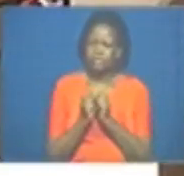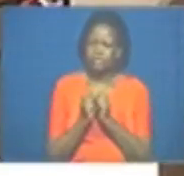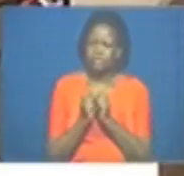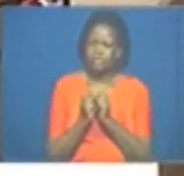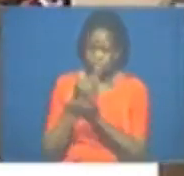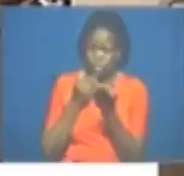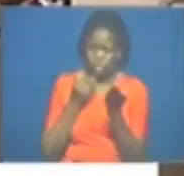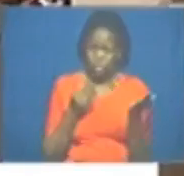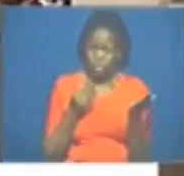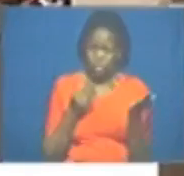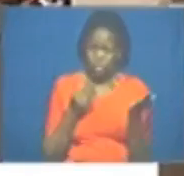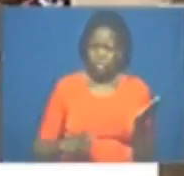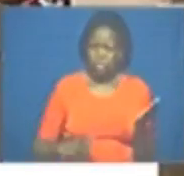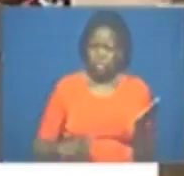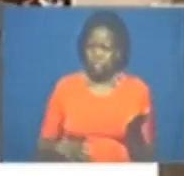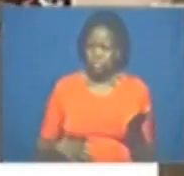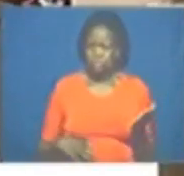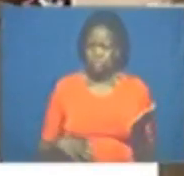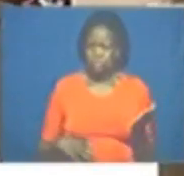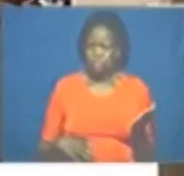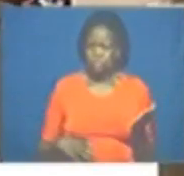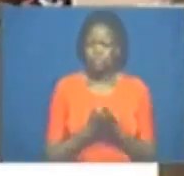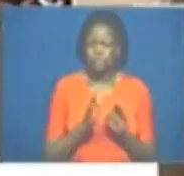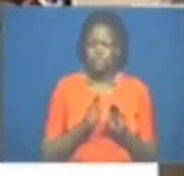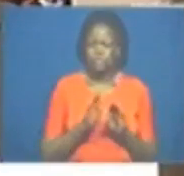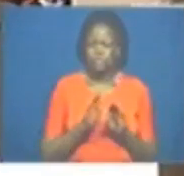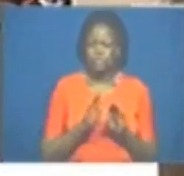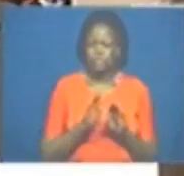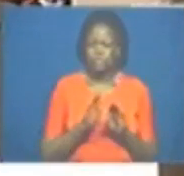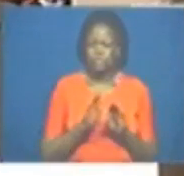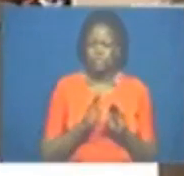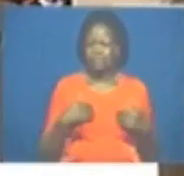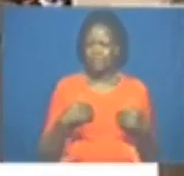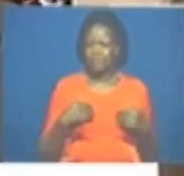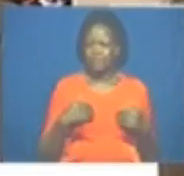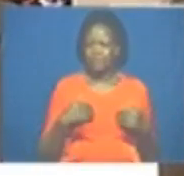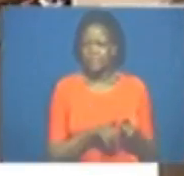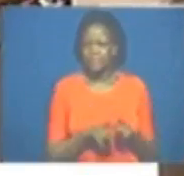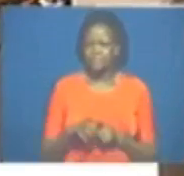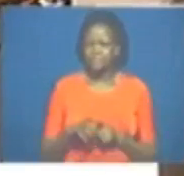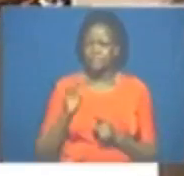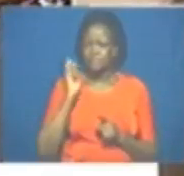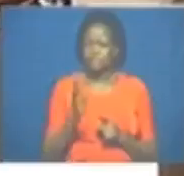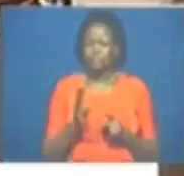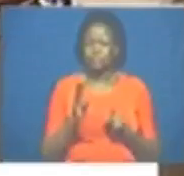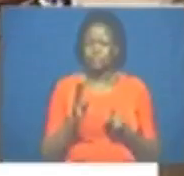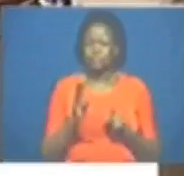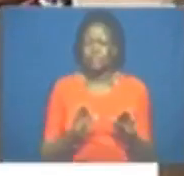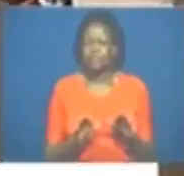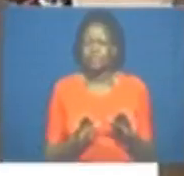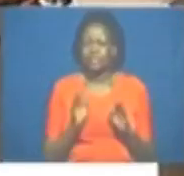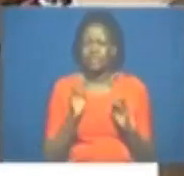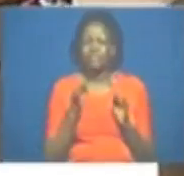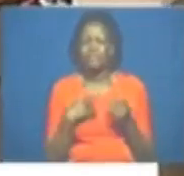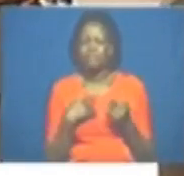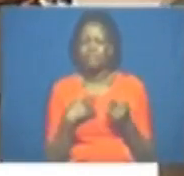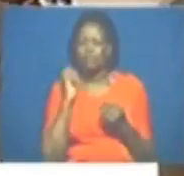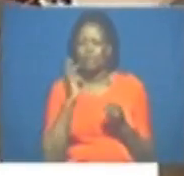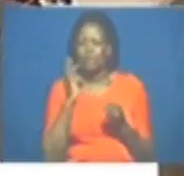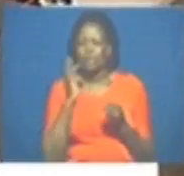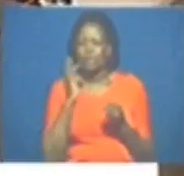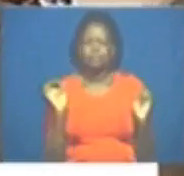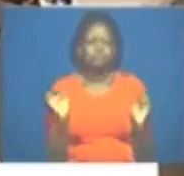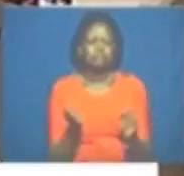in a commission, there is nobody who is permanent. And the will is very important. If you don't have the will,